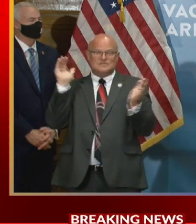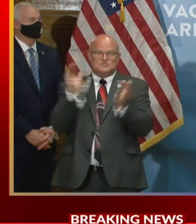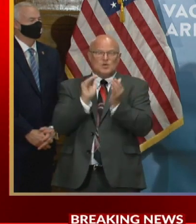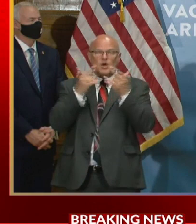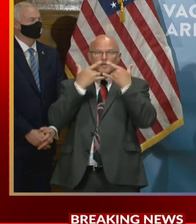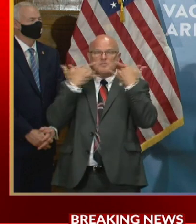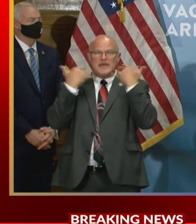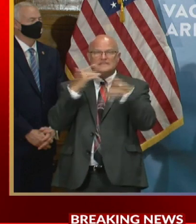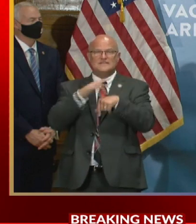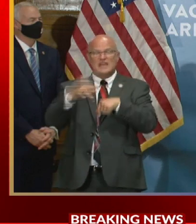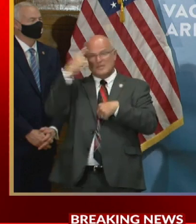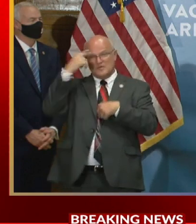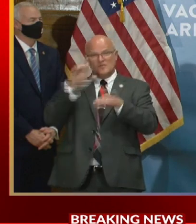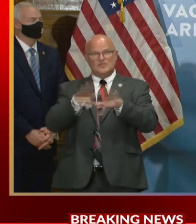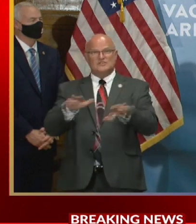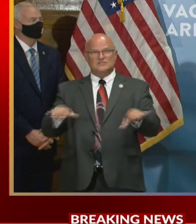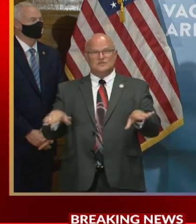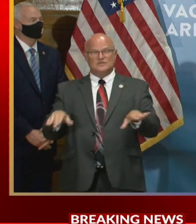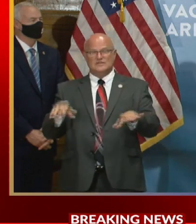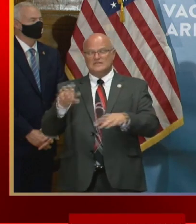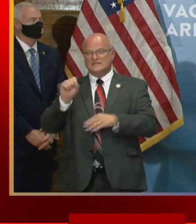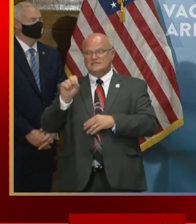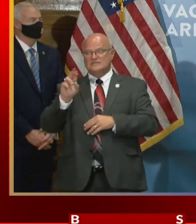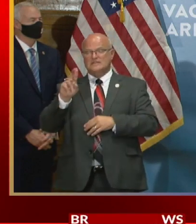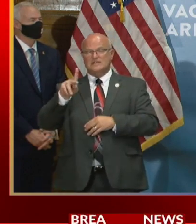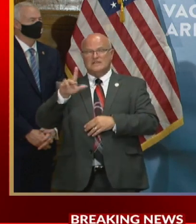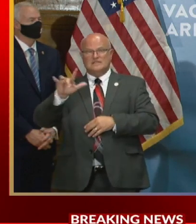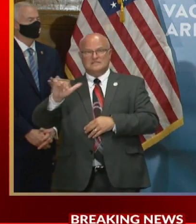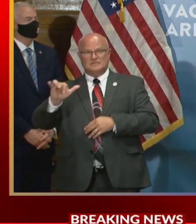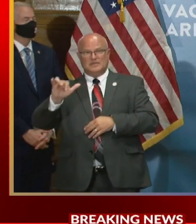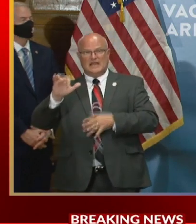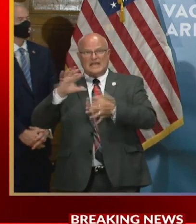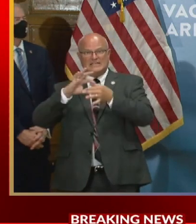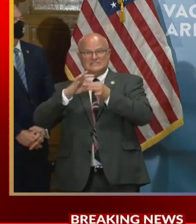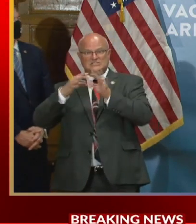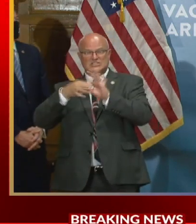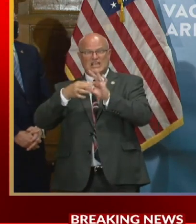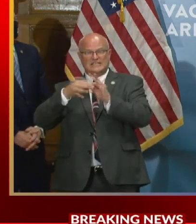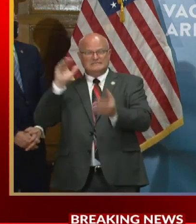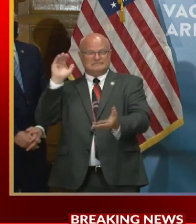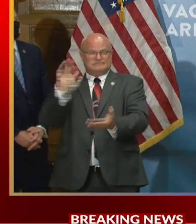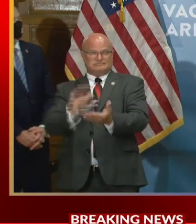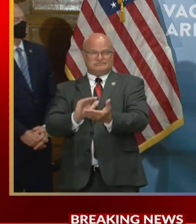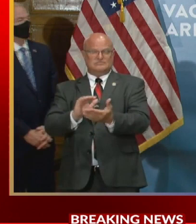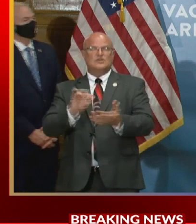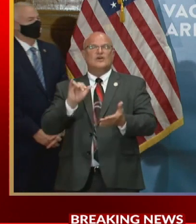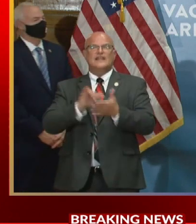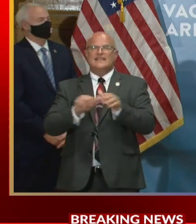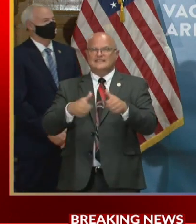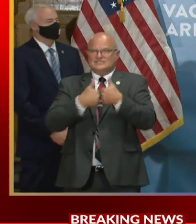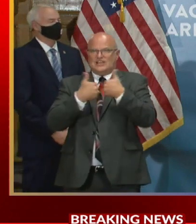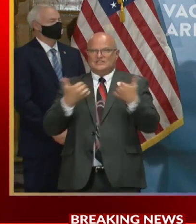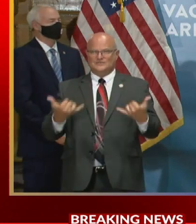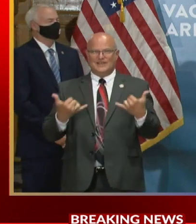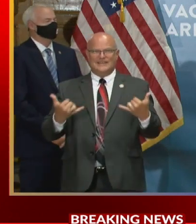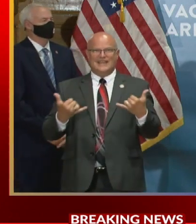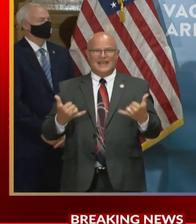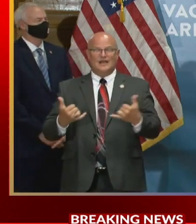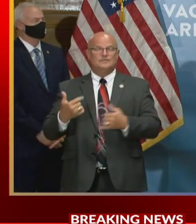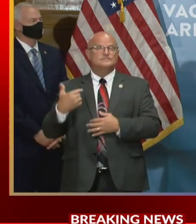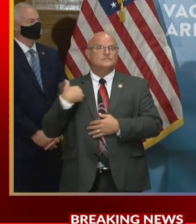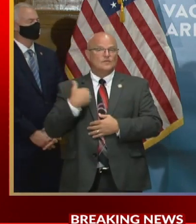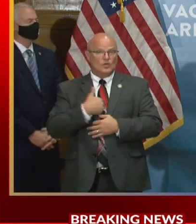masks. The supply chain is very limited with respect to that size. So that's the challenge right now.